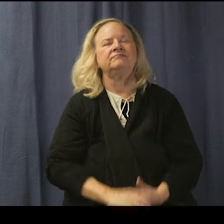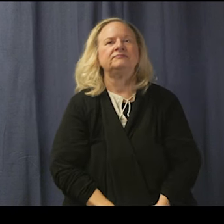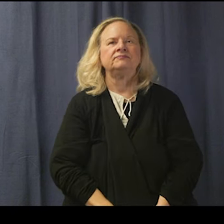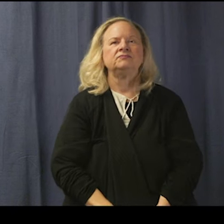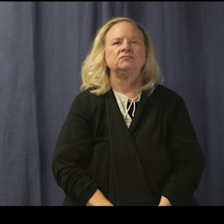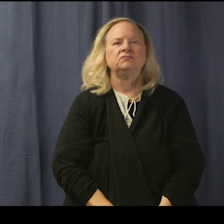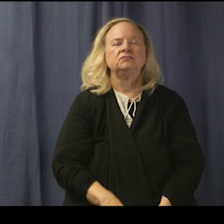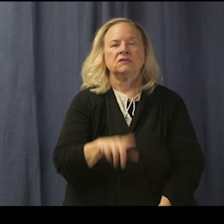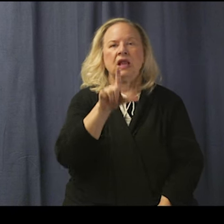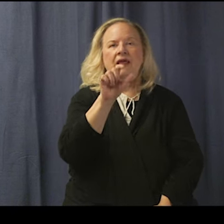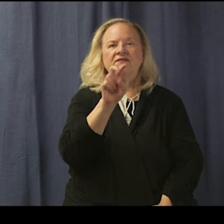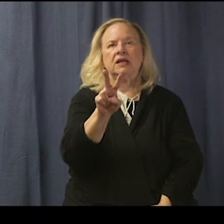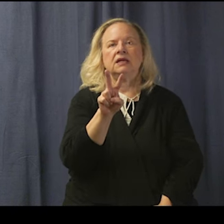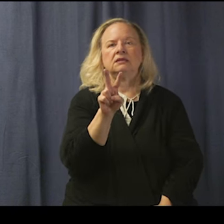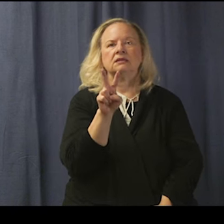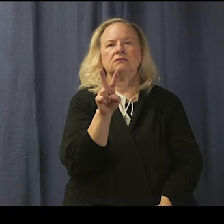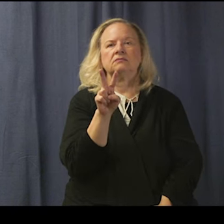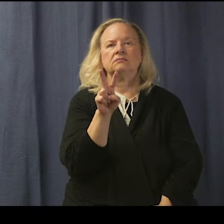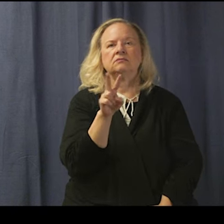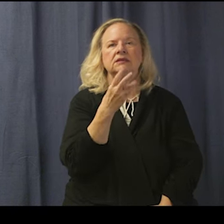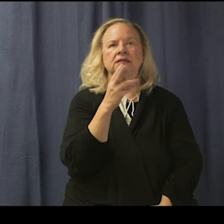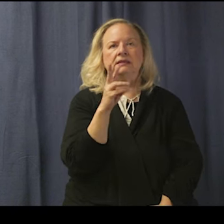at Leviticus